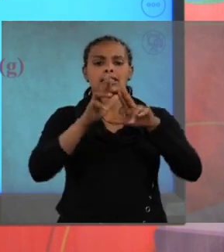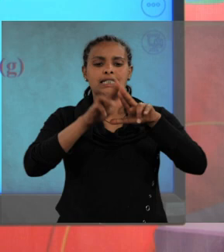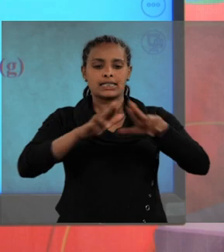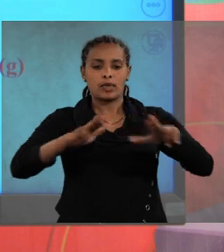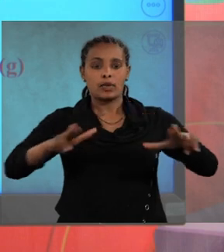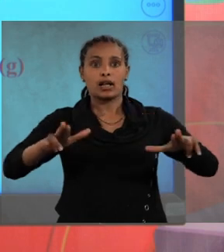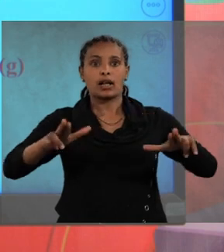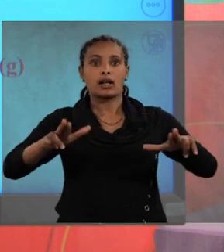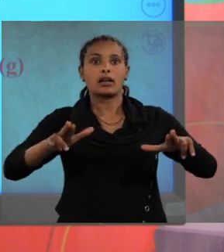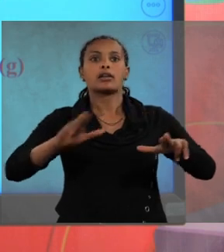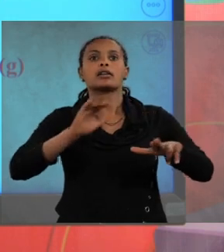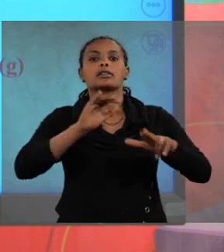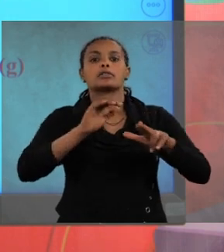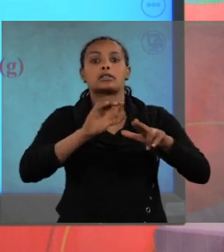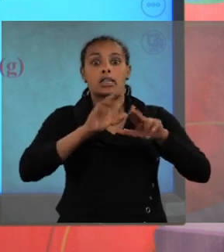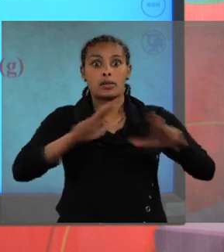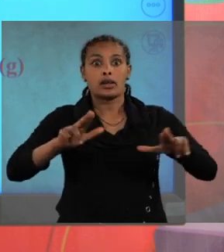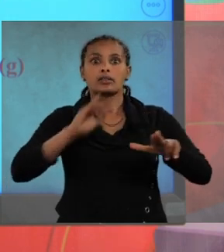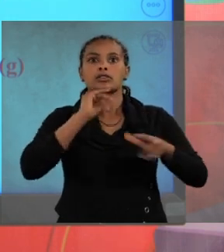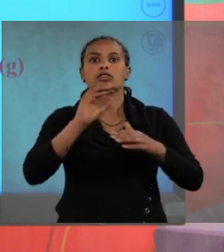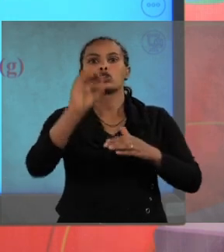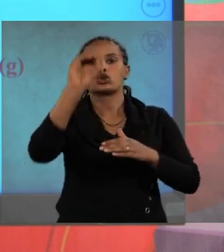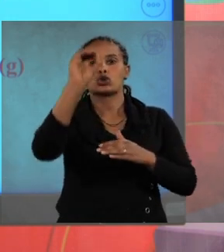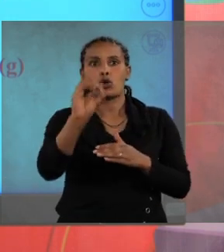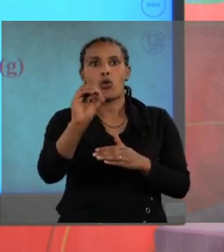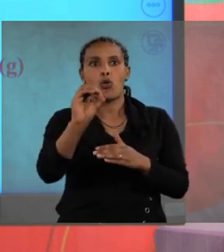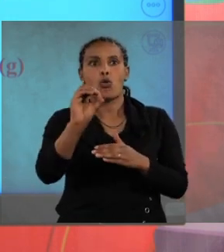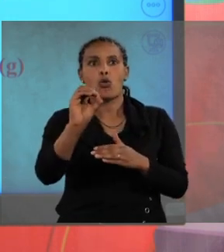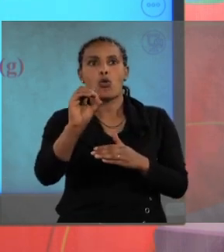state is 0. See, delta H naught